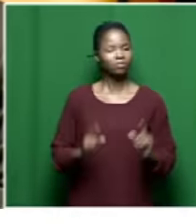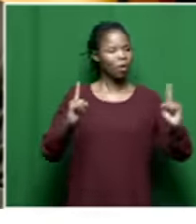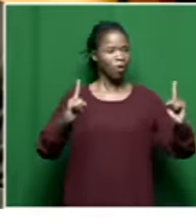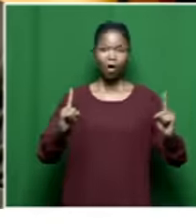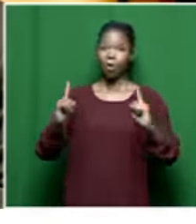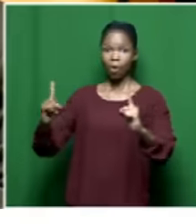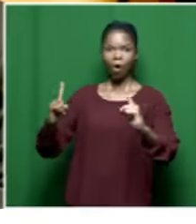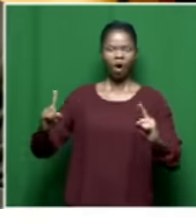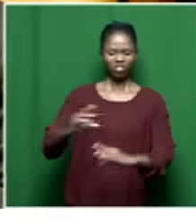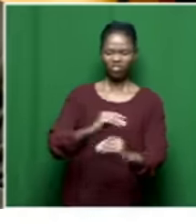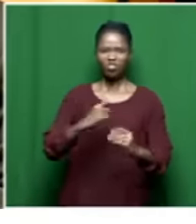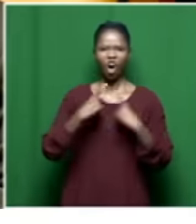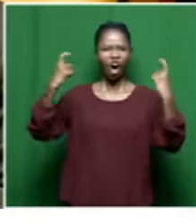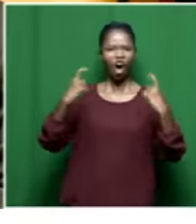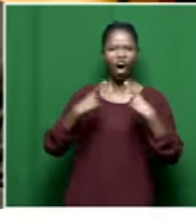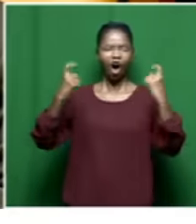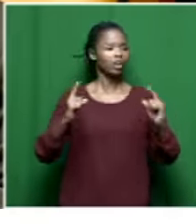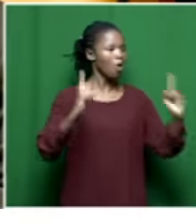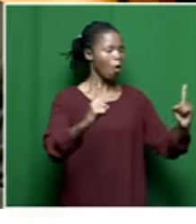Order. Order.